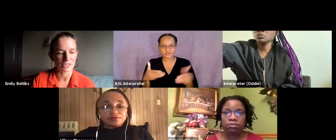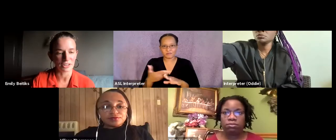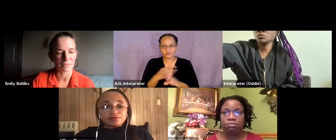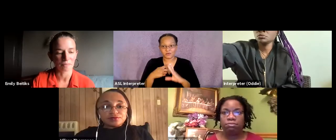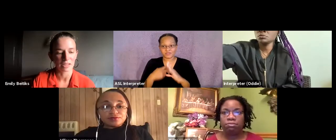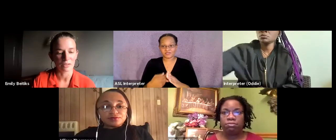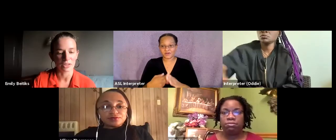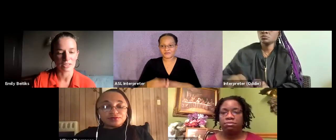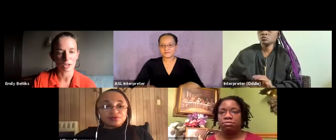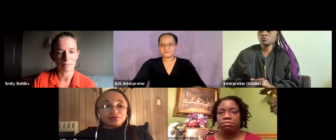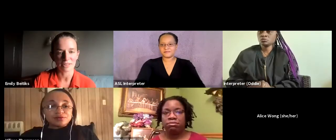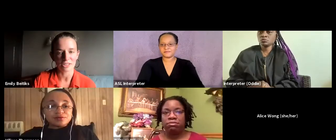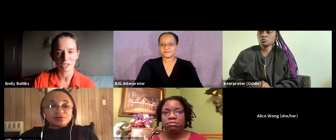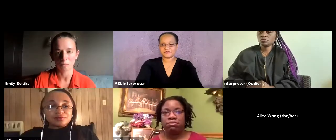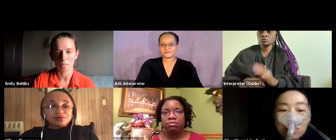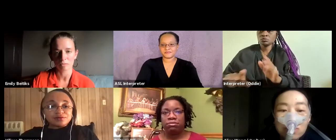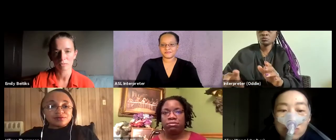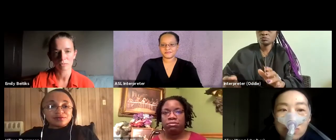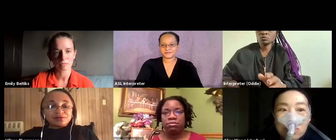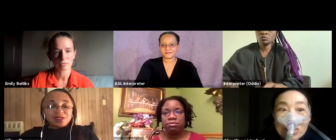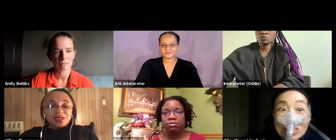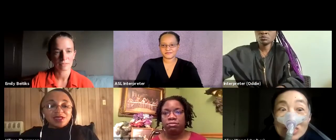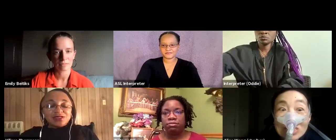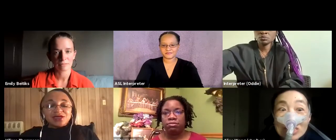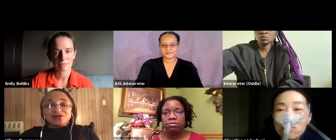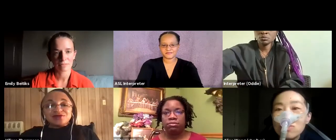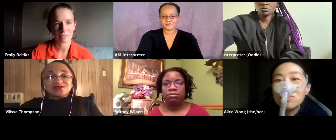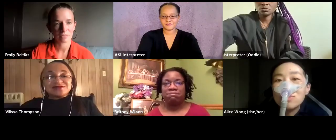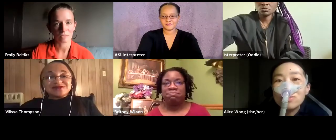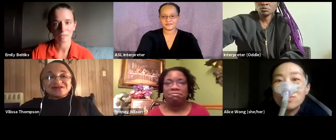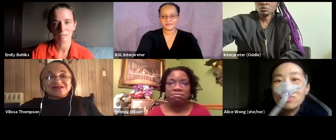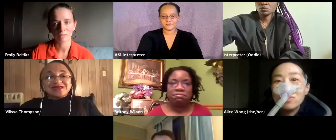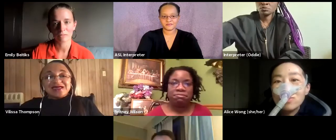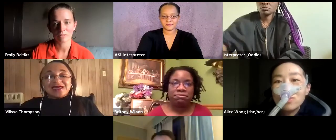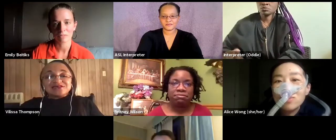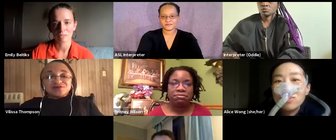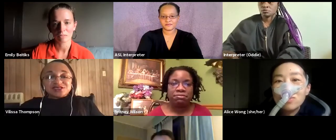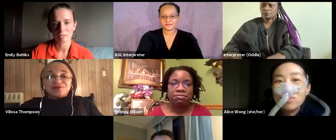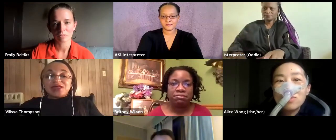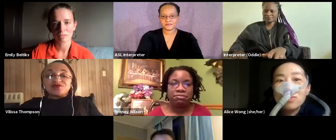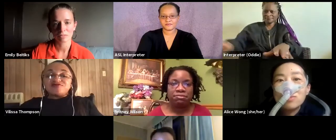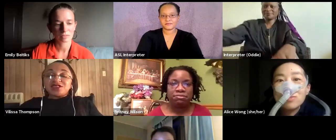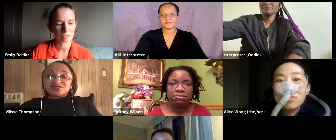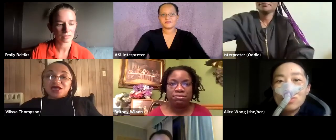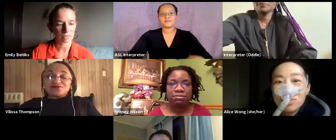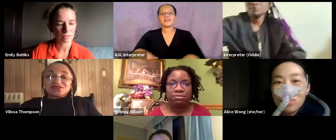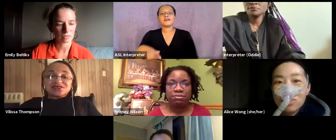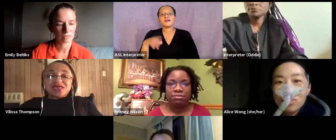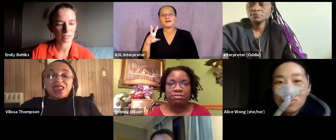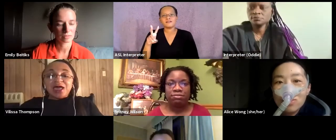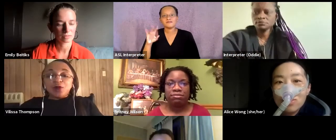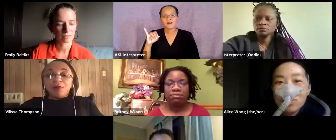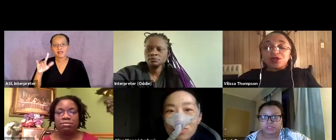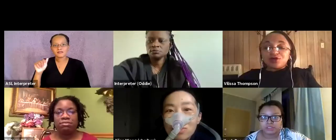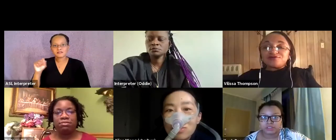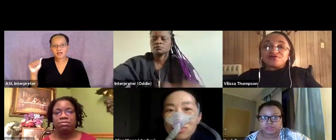further started. And we can stop our slideshow. Thank you, Emily. As Emily stated, my name is Vilissa Thompson, and